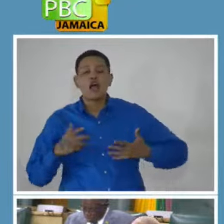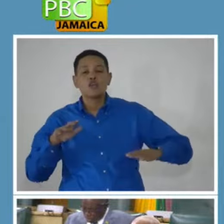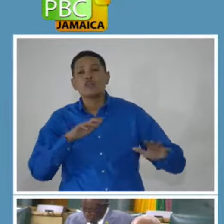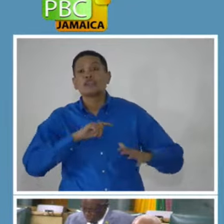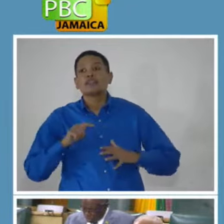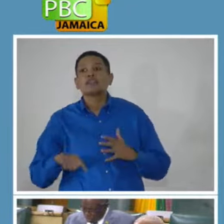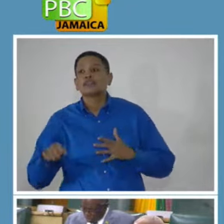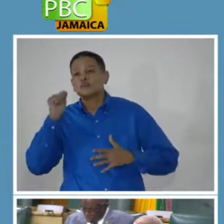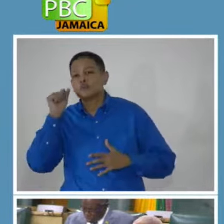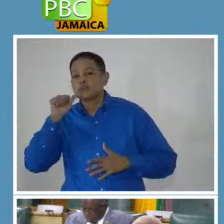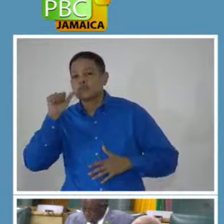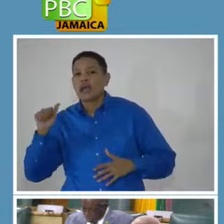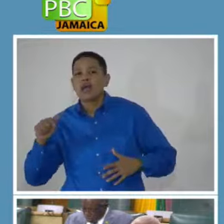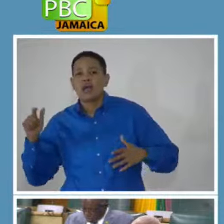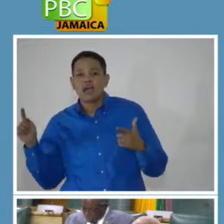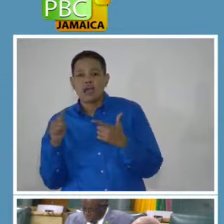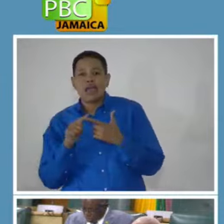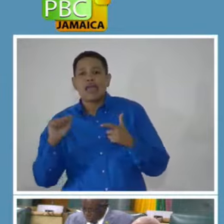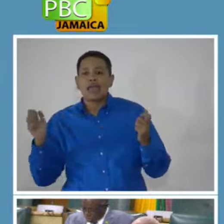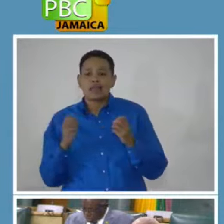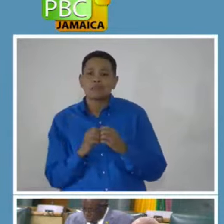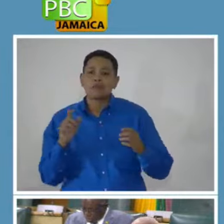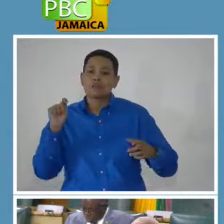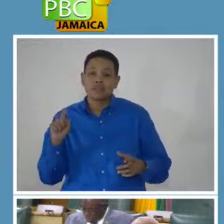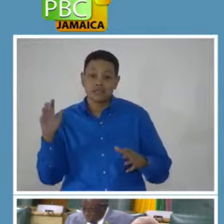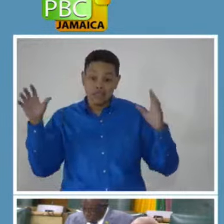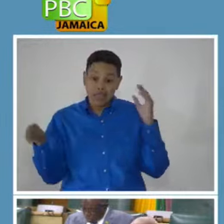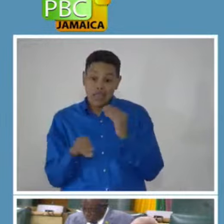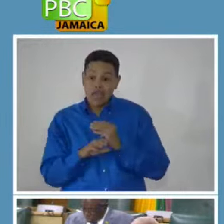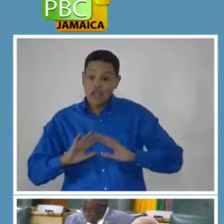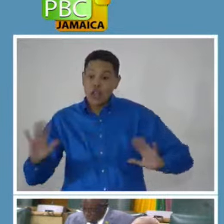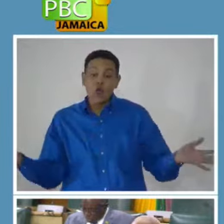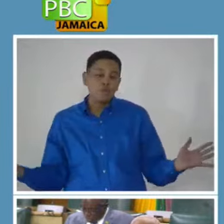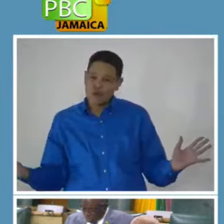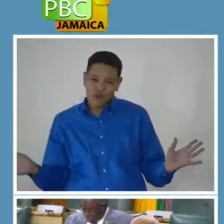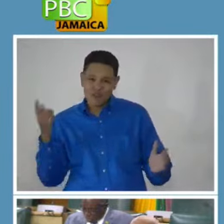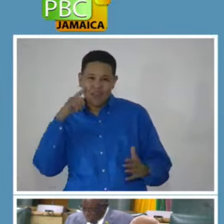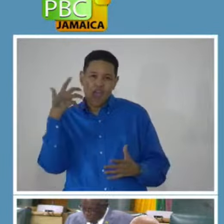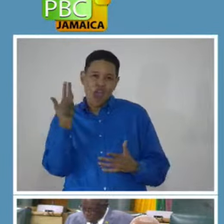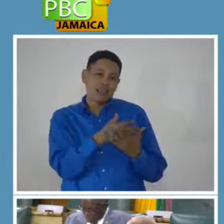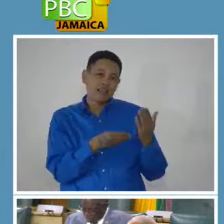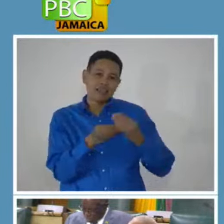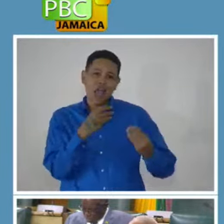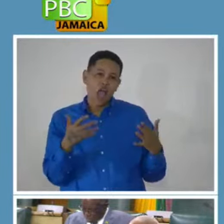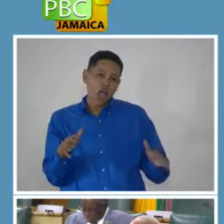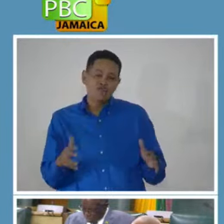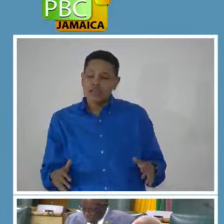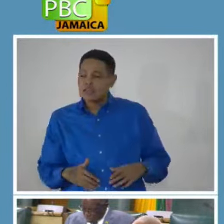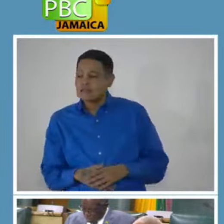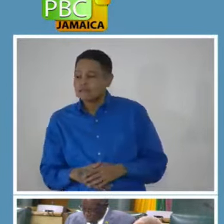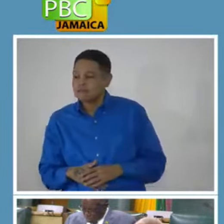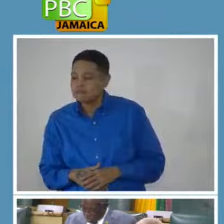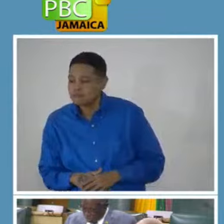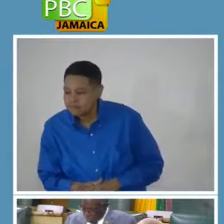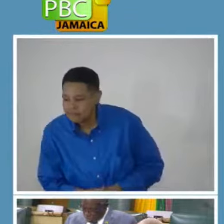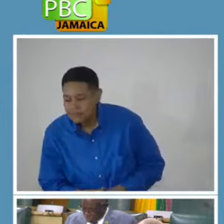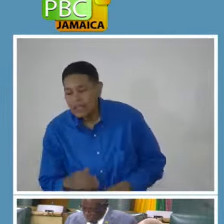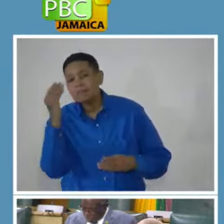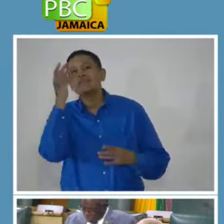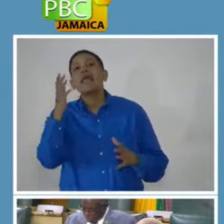these will not be the subject of any further taxes and duties as a result of the Madam Speaker, let me say it